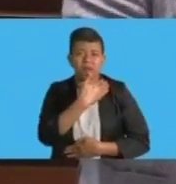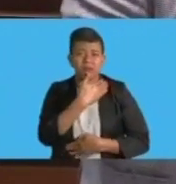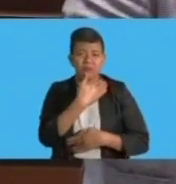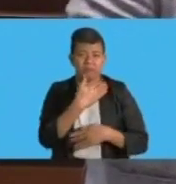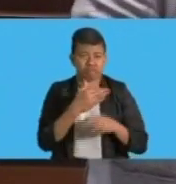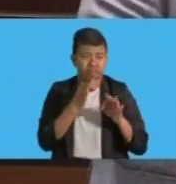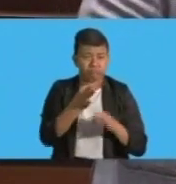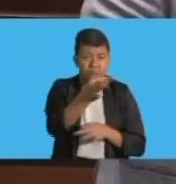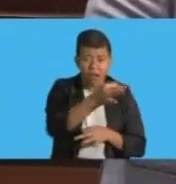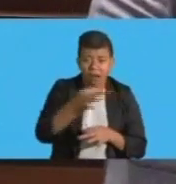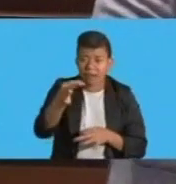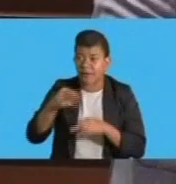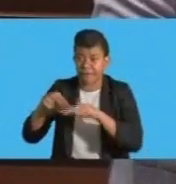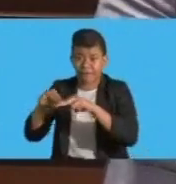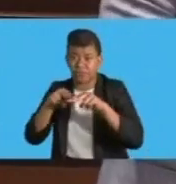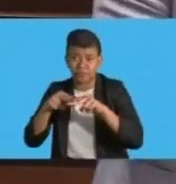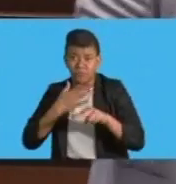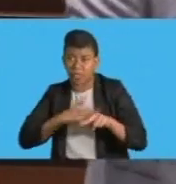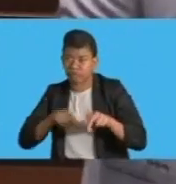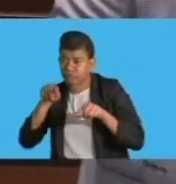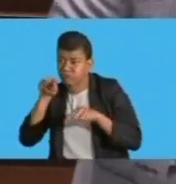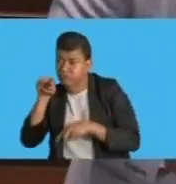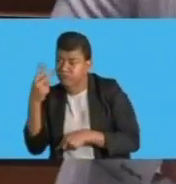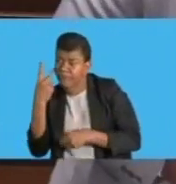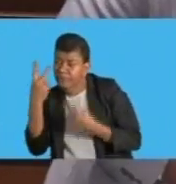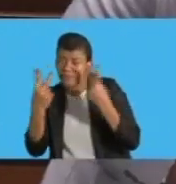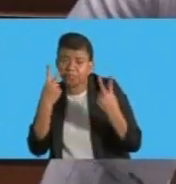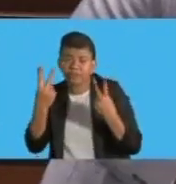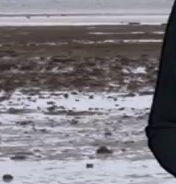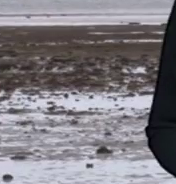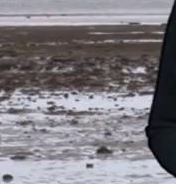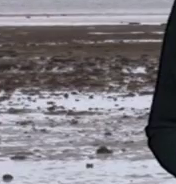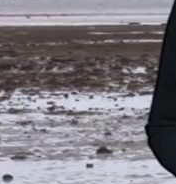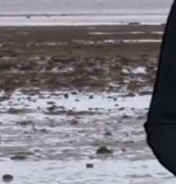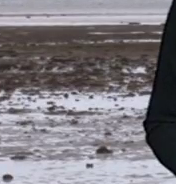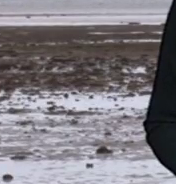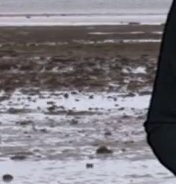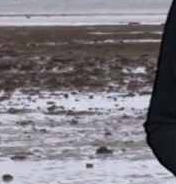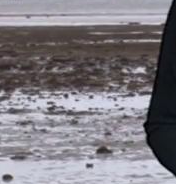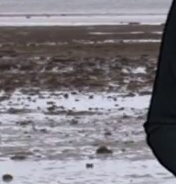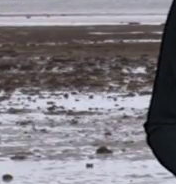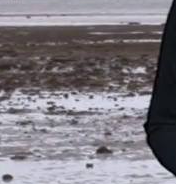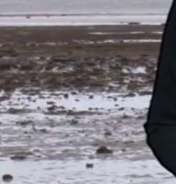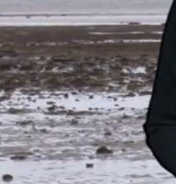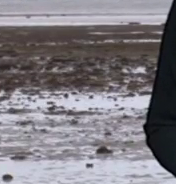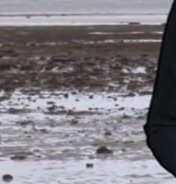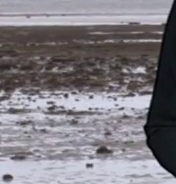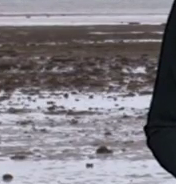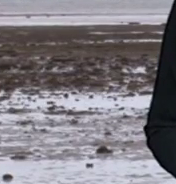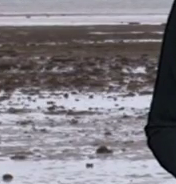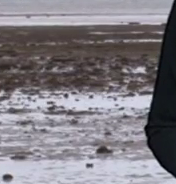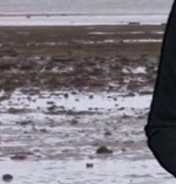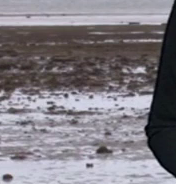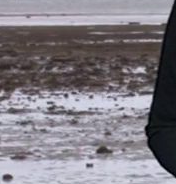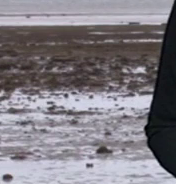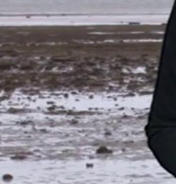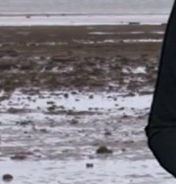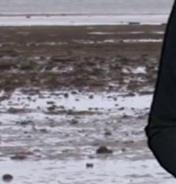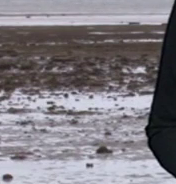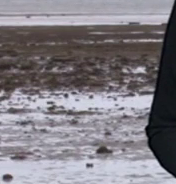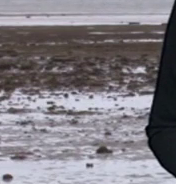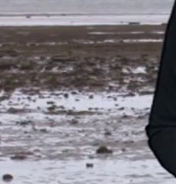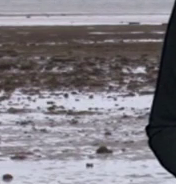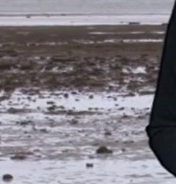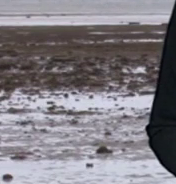given that we have patients on the islands that we're going to visit. The Education Ministry has engaged 3